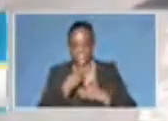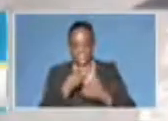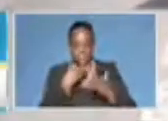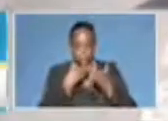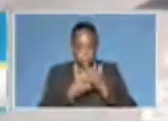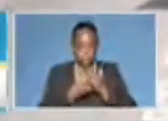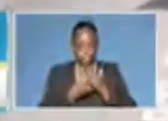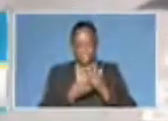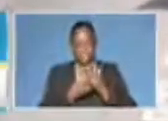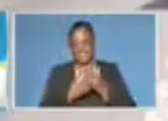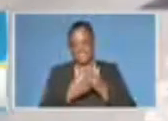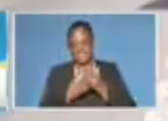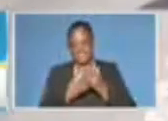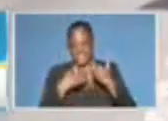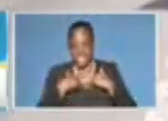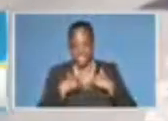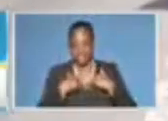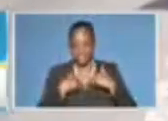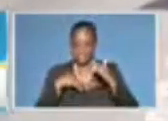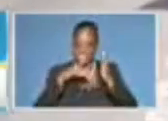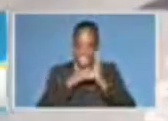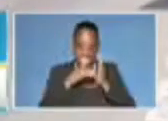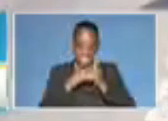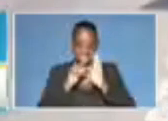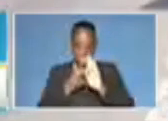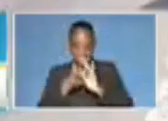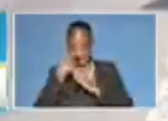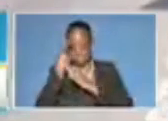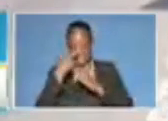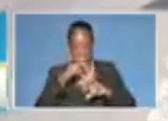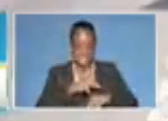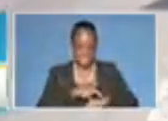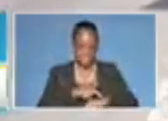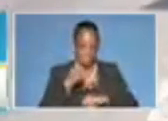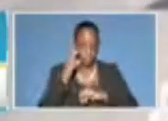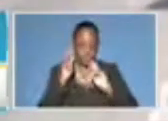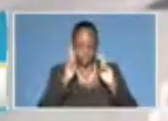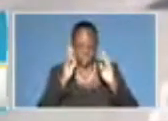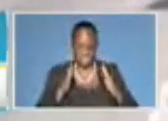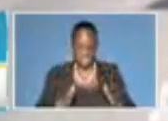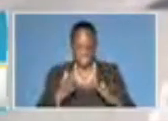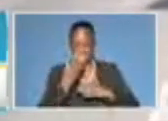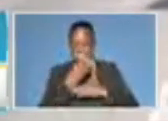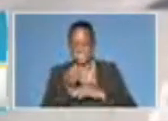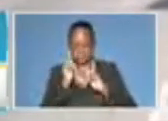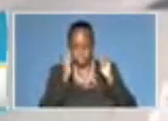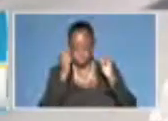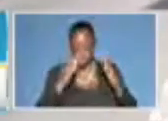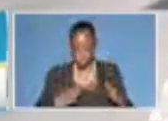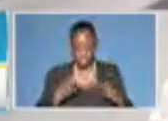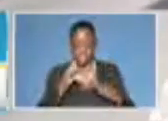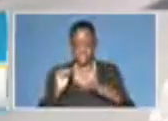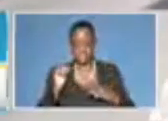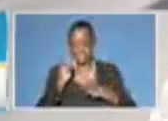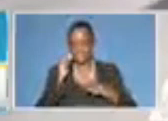know, an event like this happening again during the summertime for tourists and locals to come out and celebrate. It's a lot of